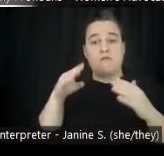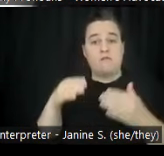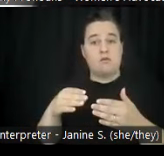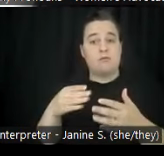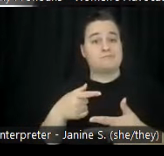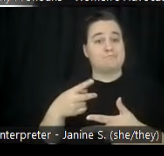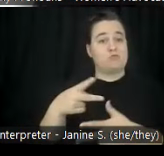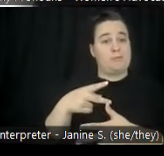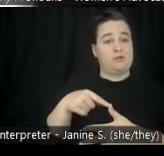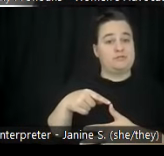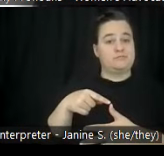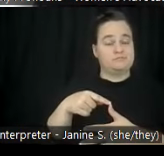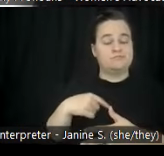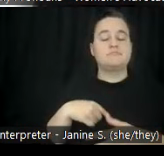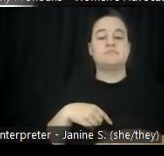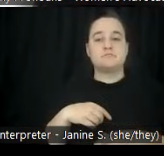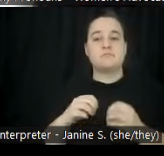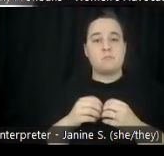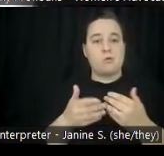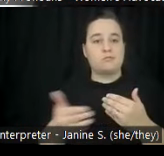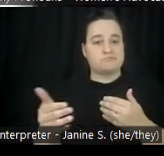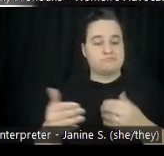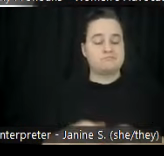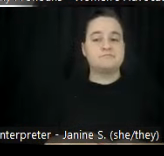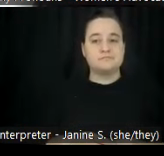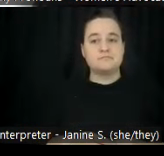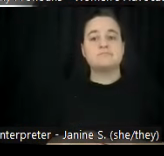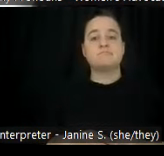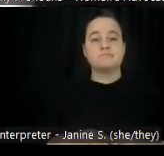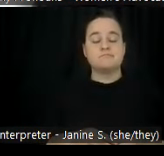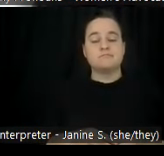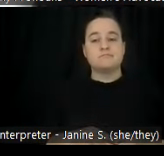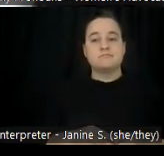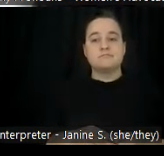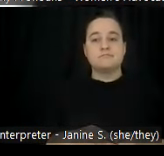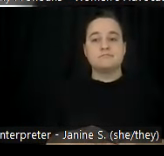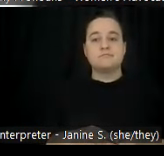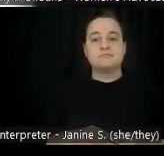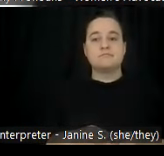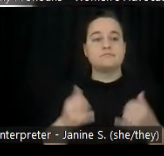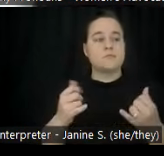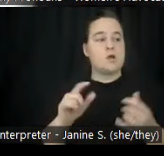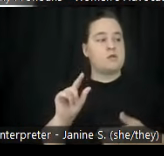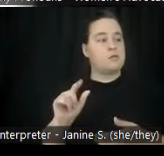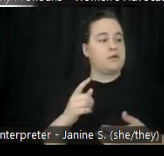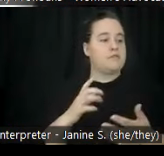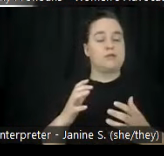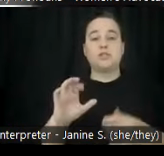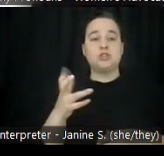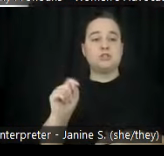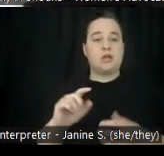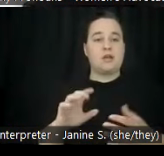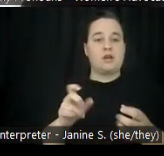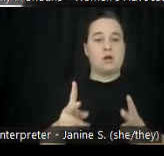on primary prevention more moving forward. And so a little chat opportunity here is for the level